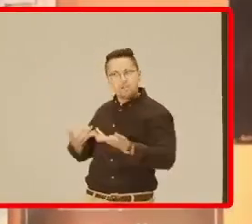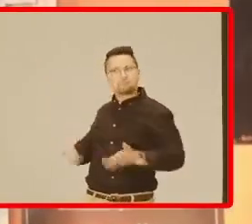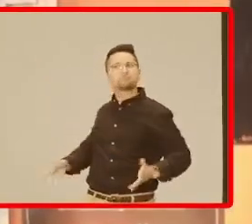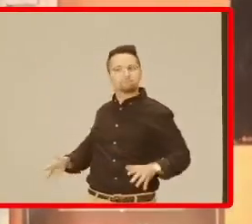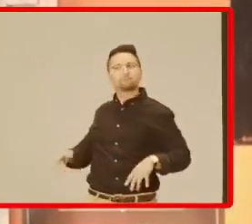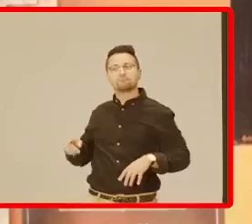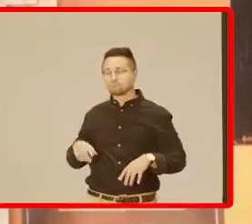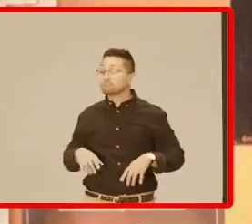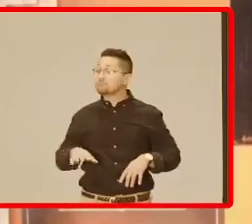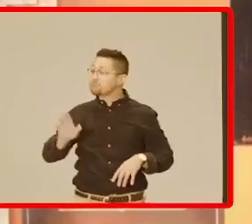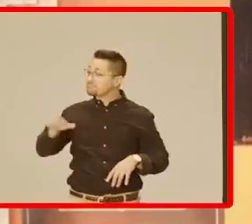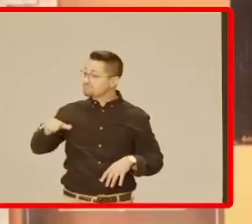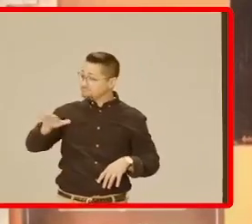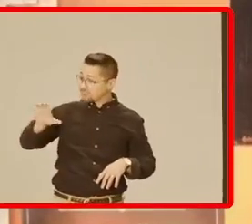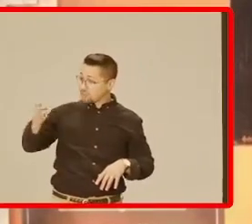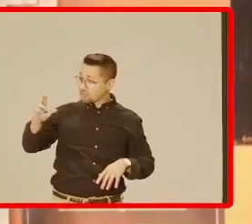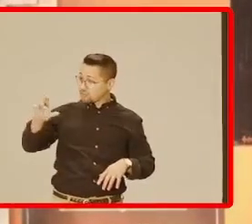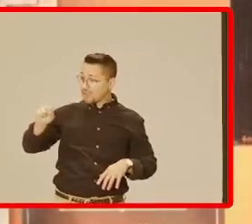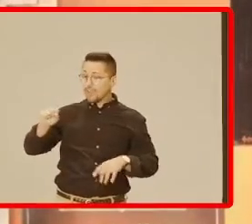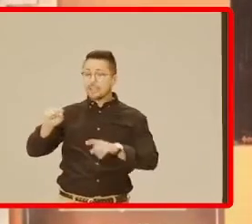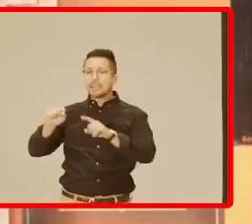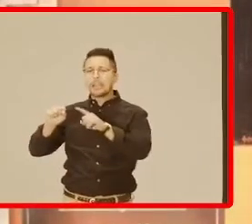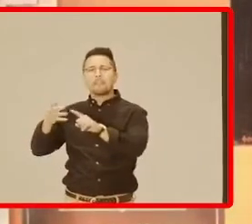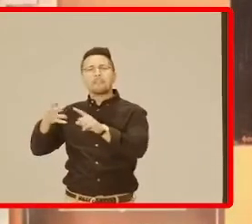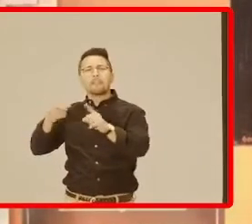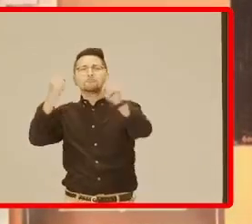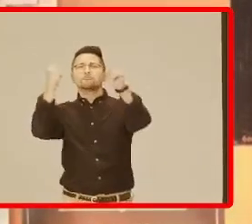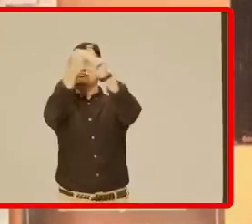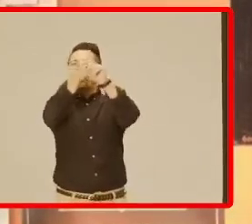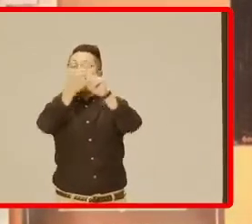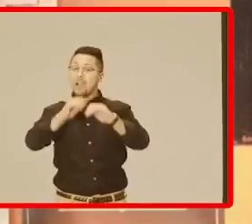Chris achieved this goal by